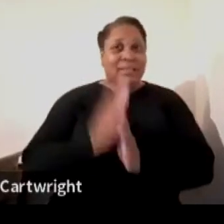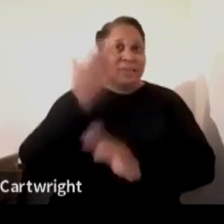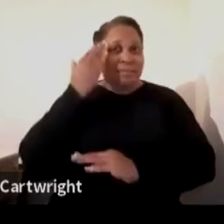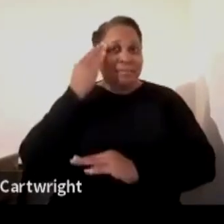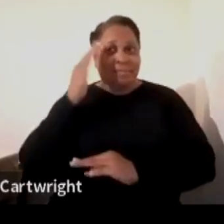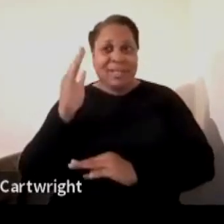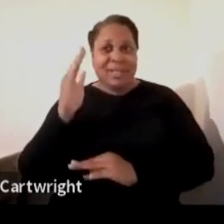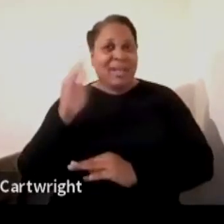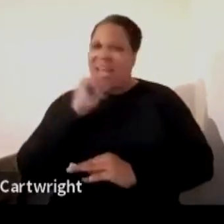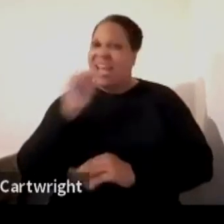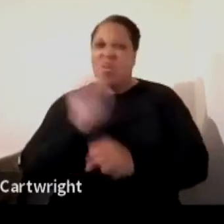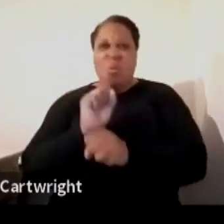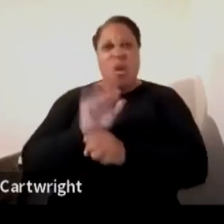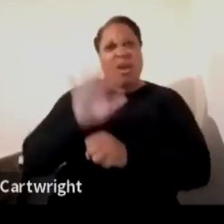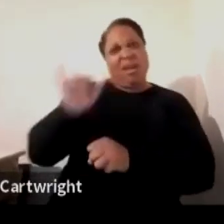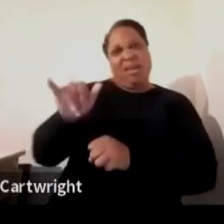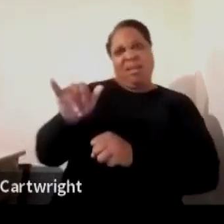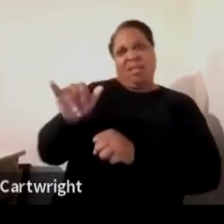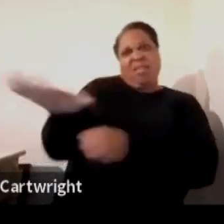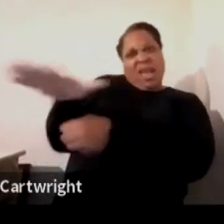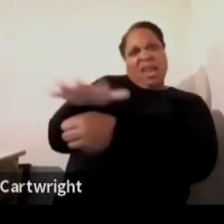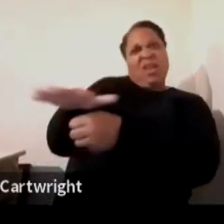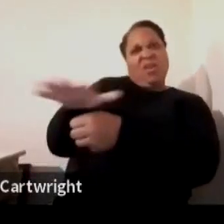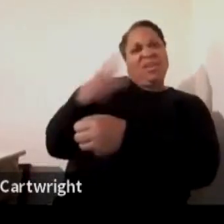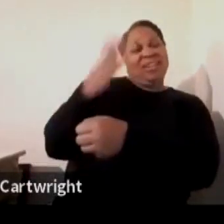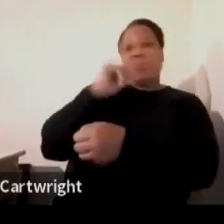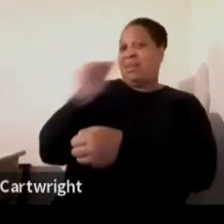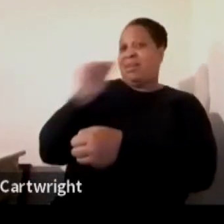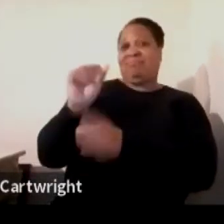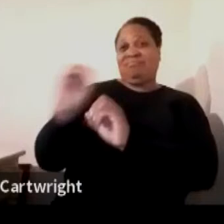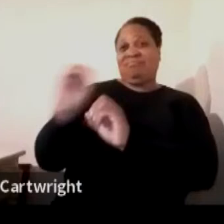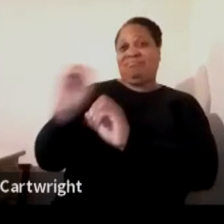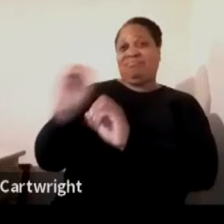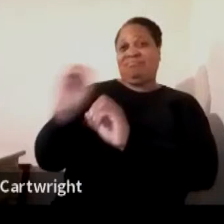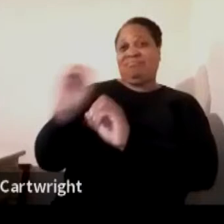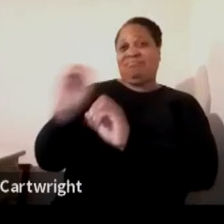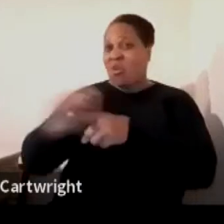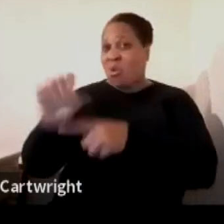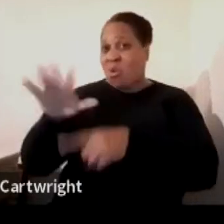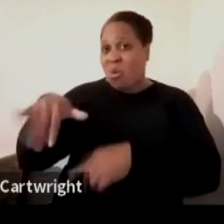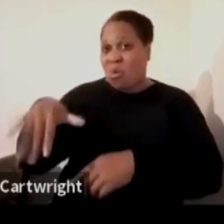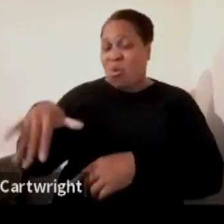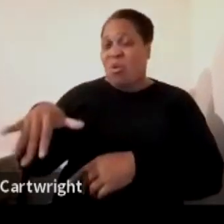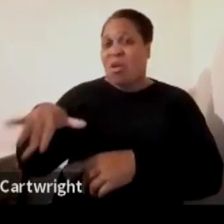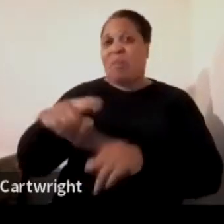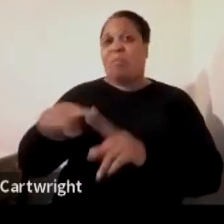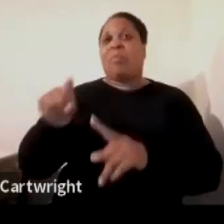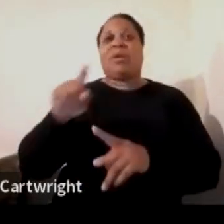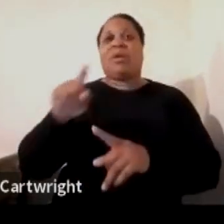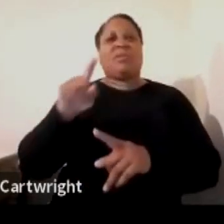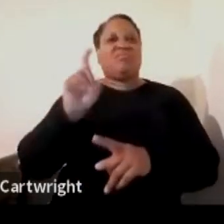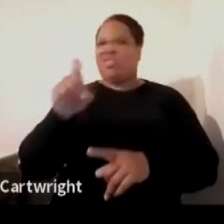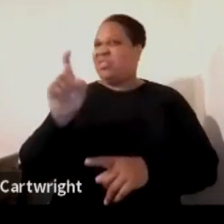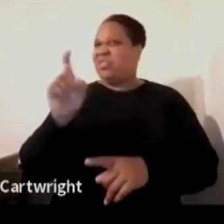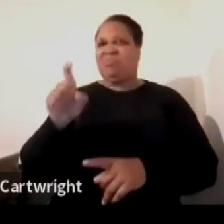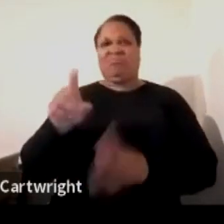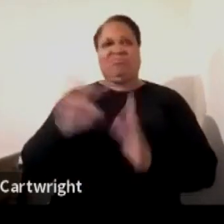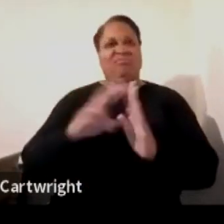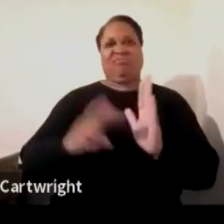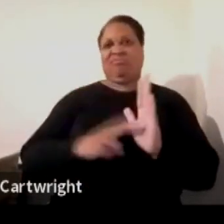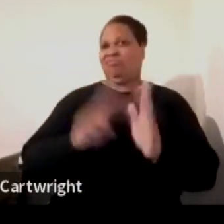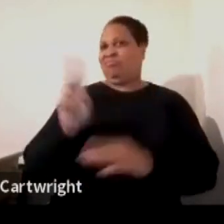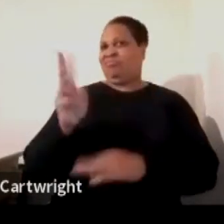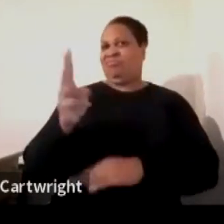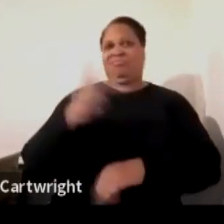so that's probably why they've not been called. There isn't a need to register twice, because if you do register twice, you're